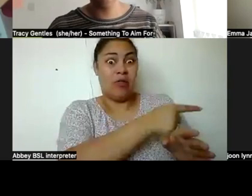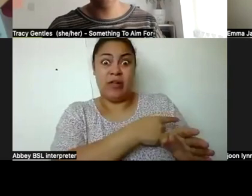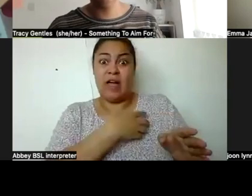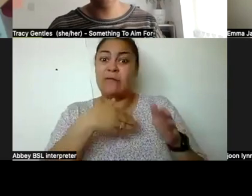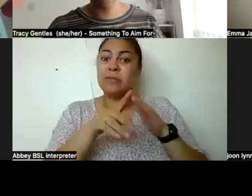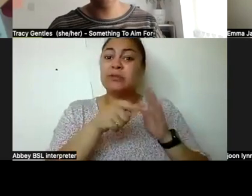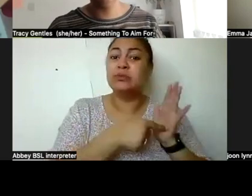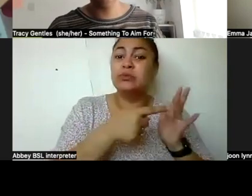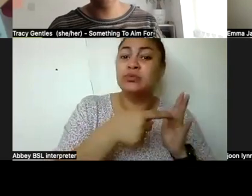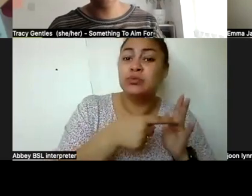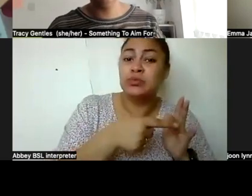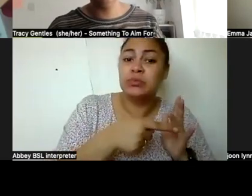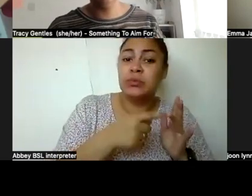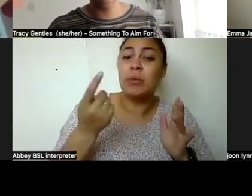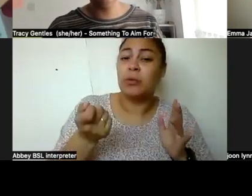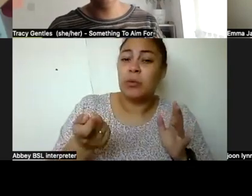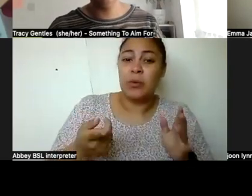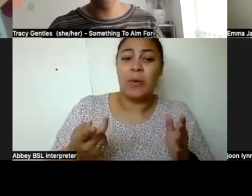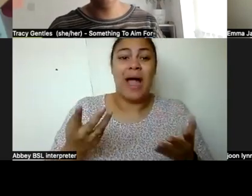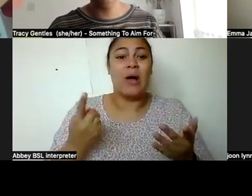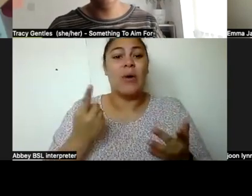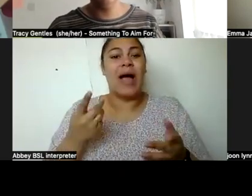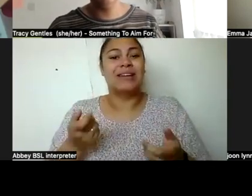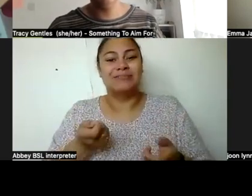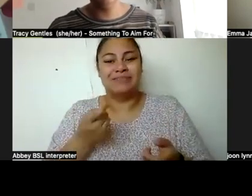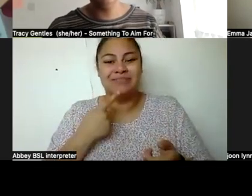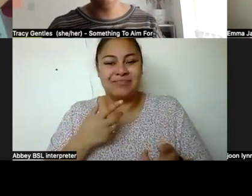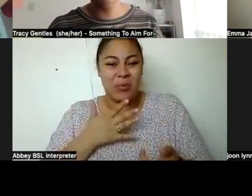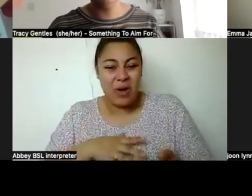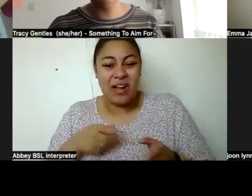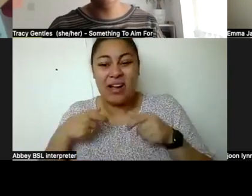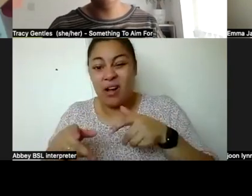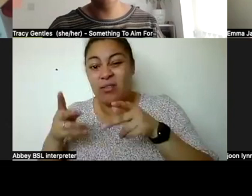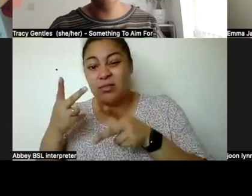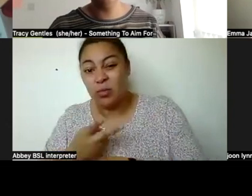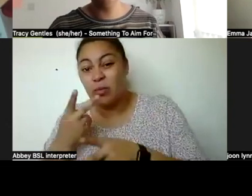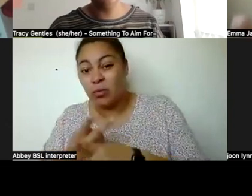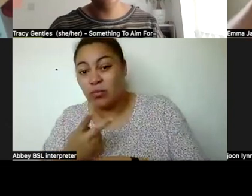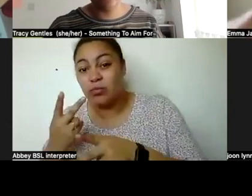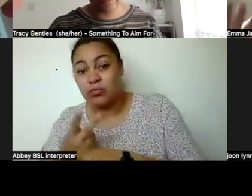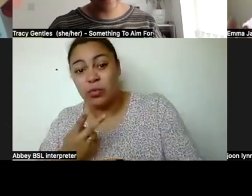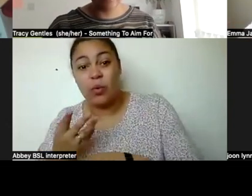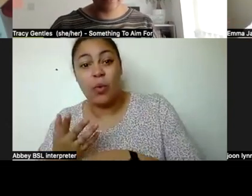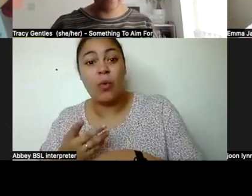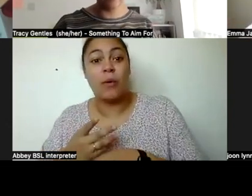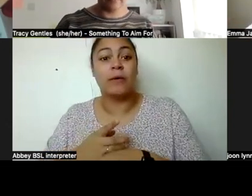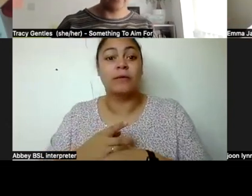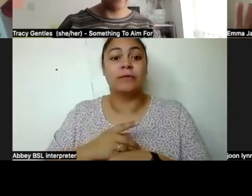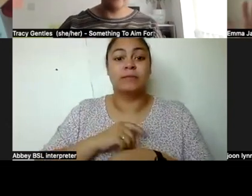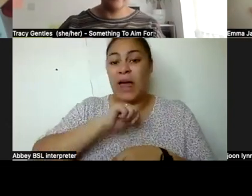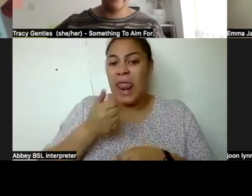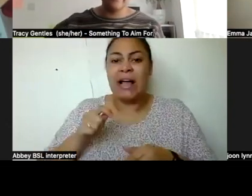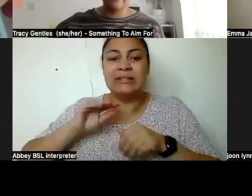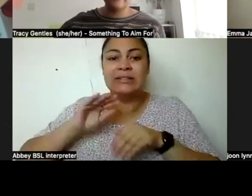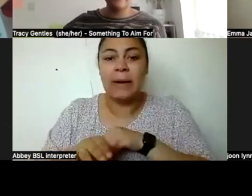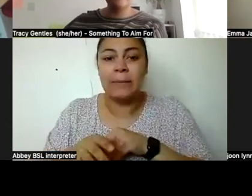wondering who still has an appetite to talk about talking. Like, do we just want to be doing? So in terms of my next steps,